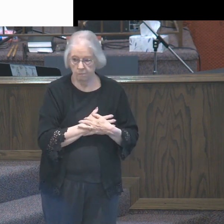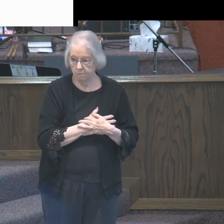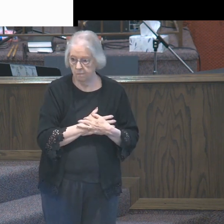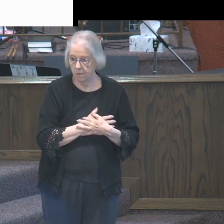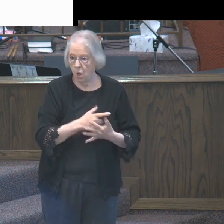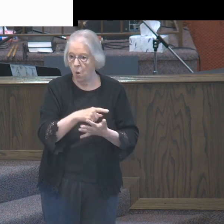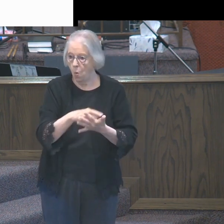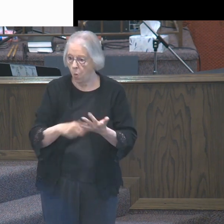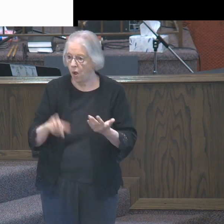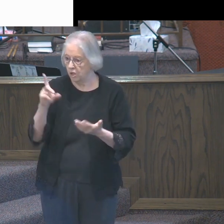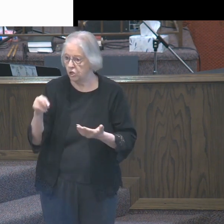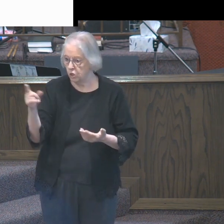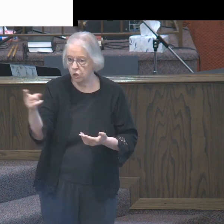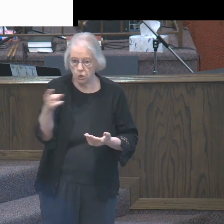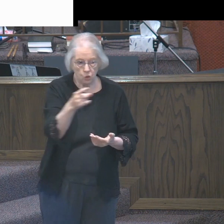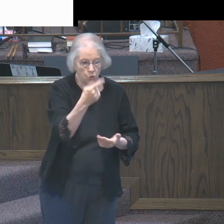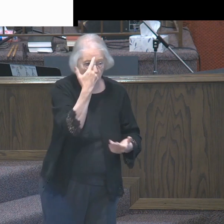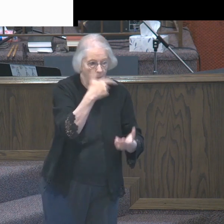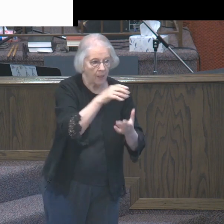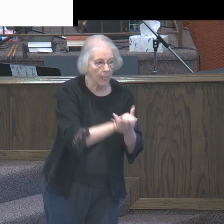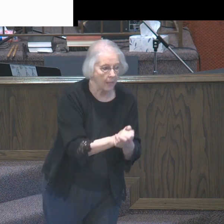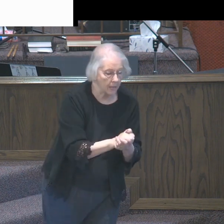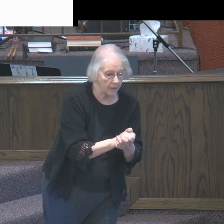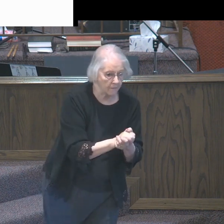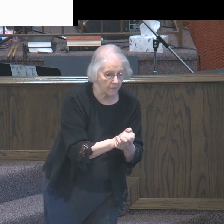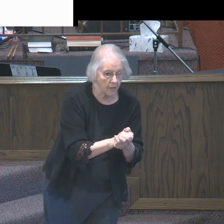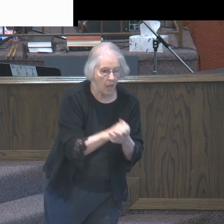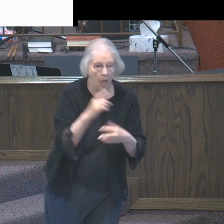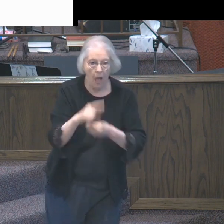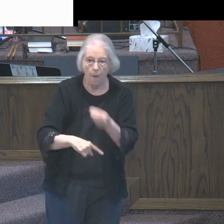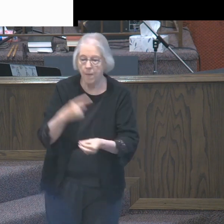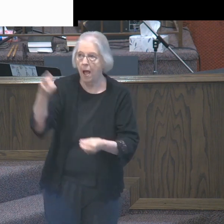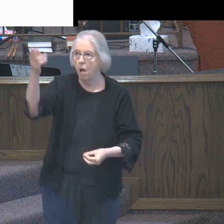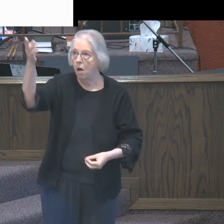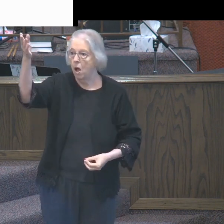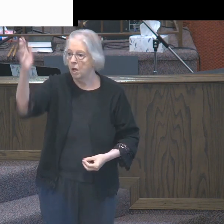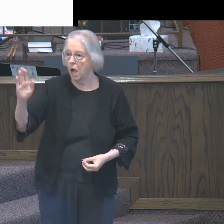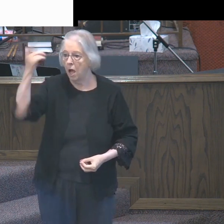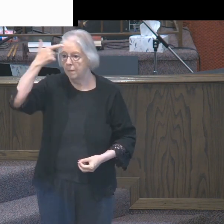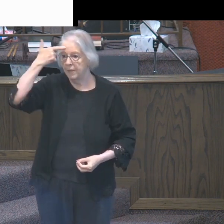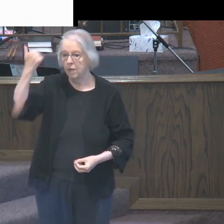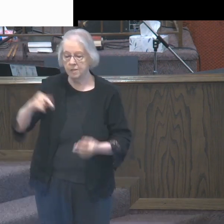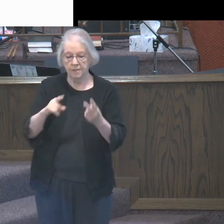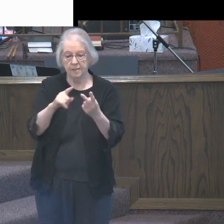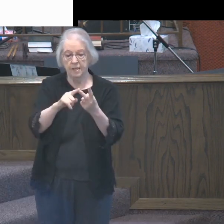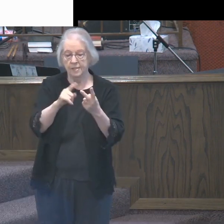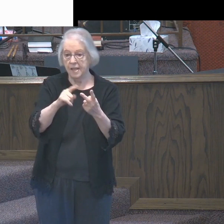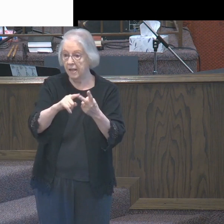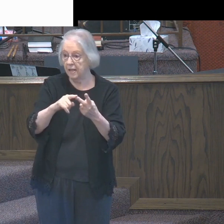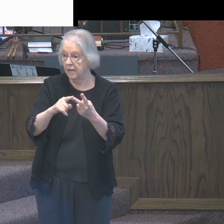it in your head, but I need you to answer it in your heart. What do you believe about God? Because the second piece of that is